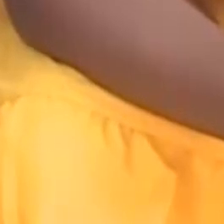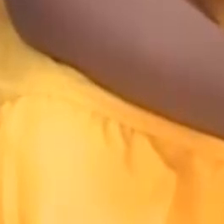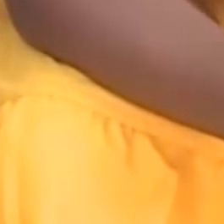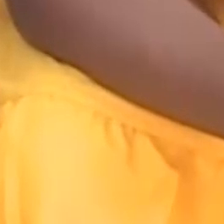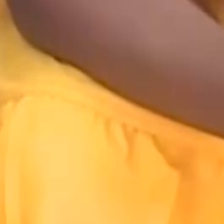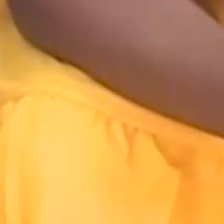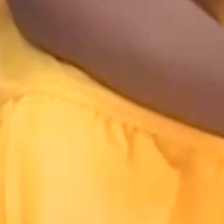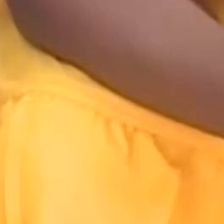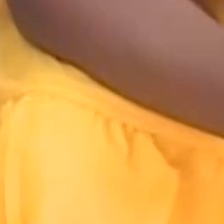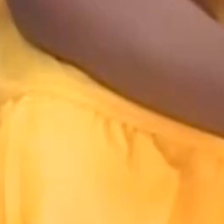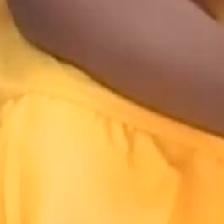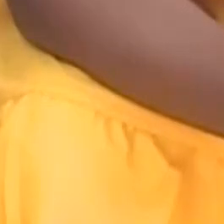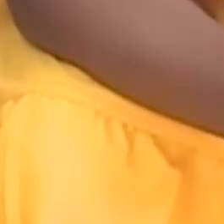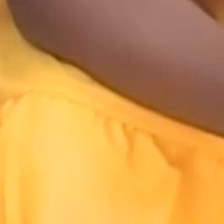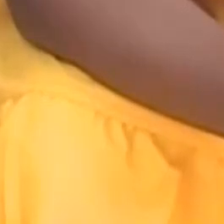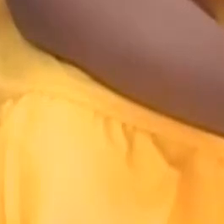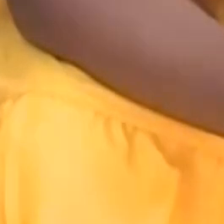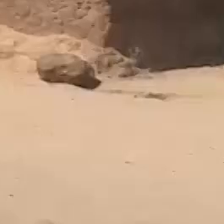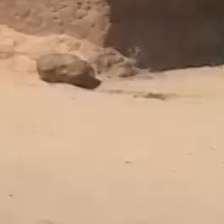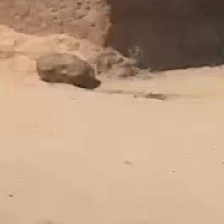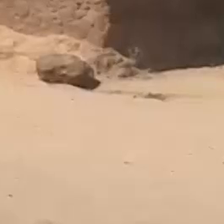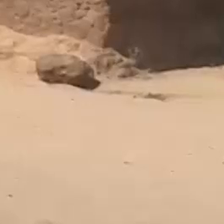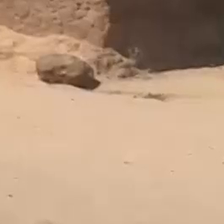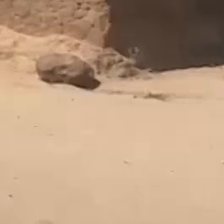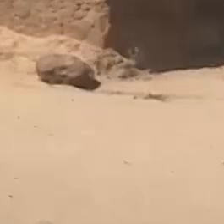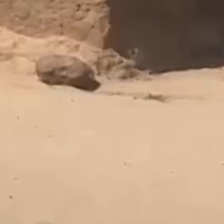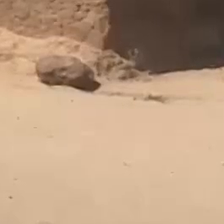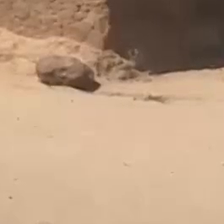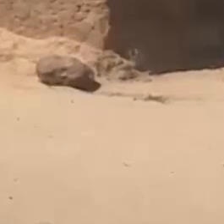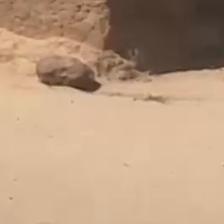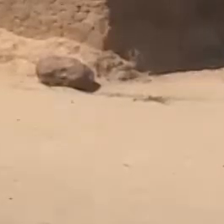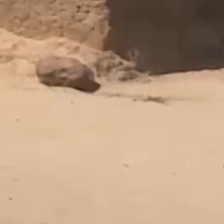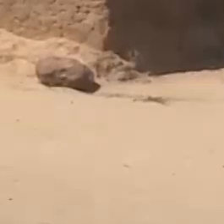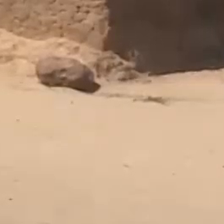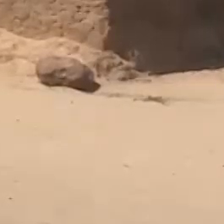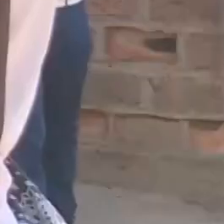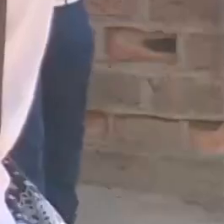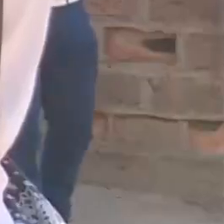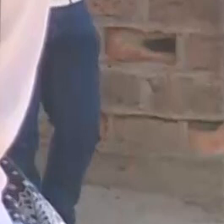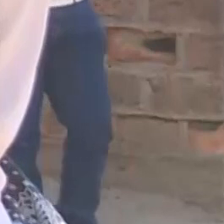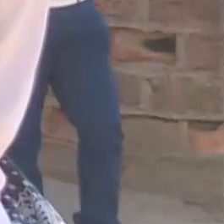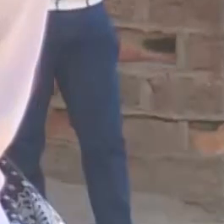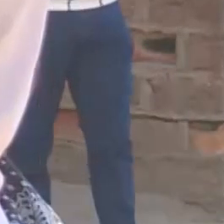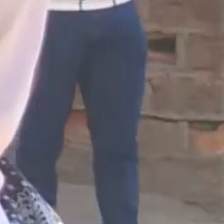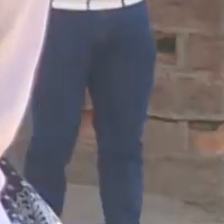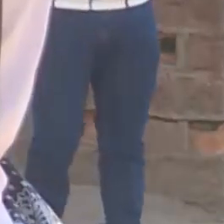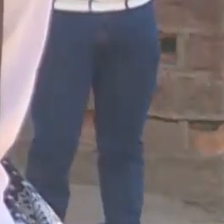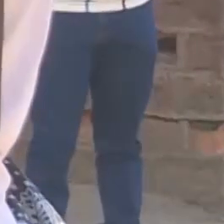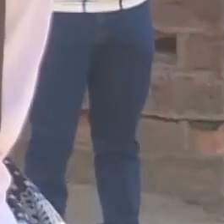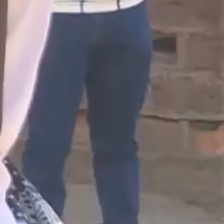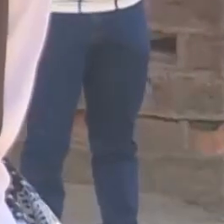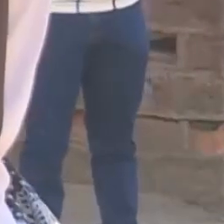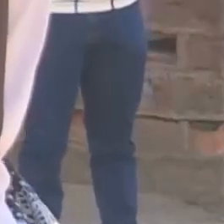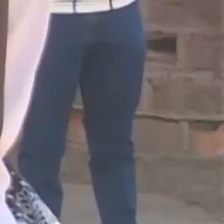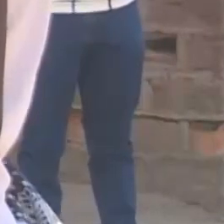transfer is a vital tool for providing financial support to the most vulnerable in the society. These funds not only help